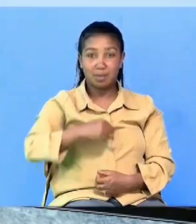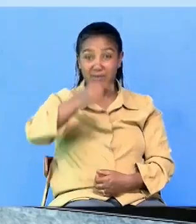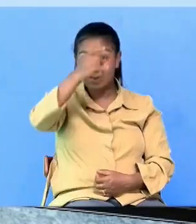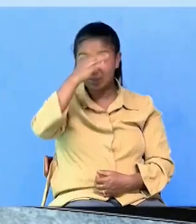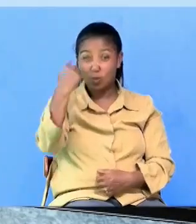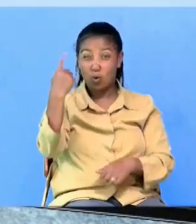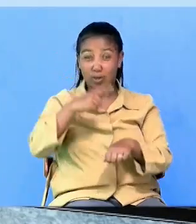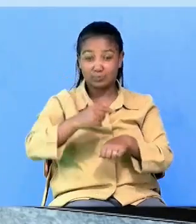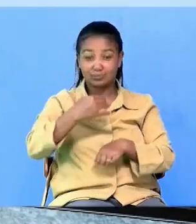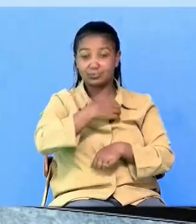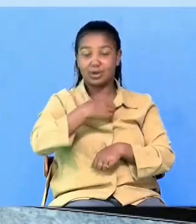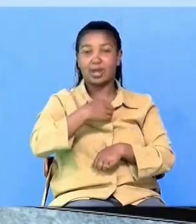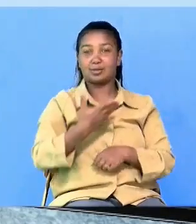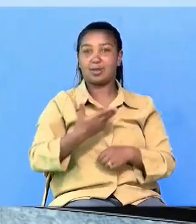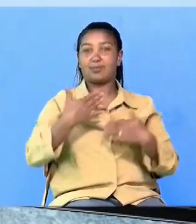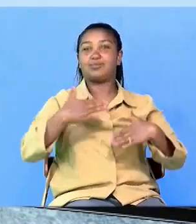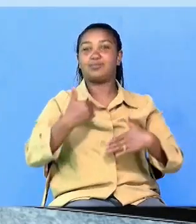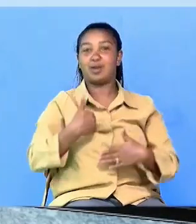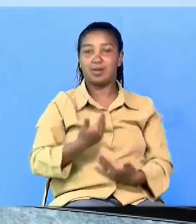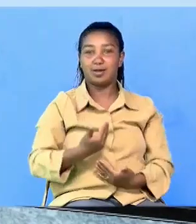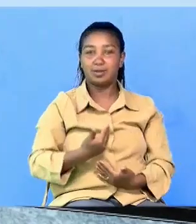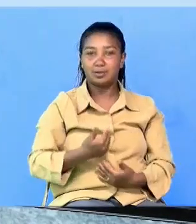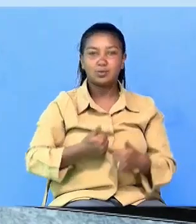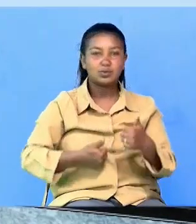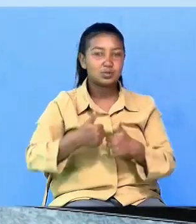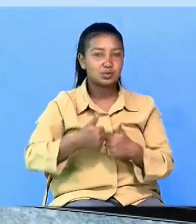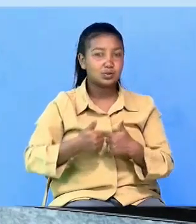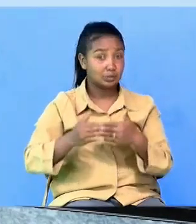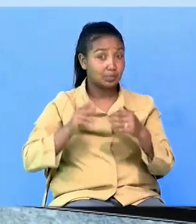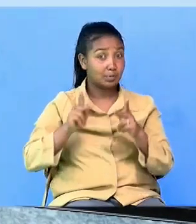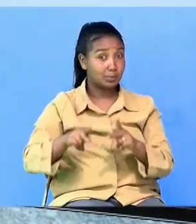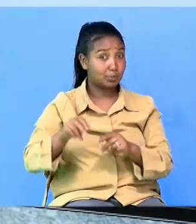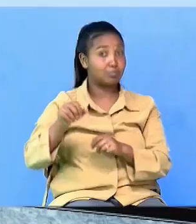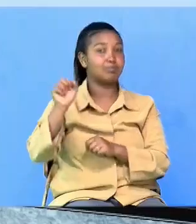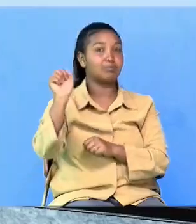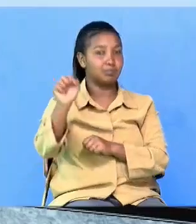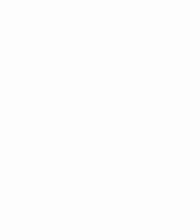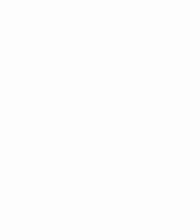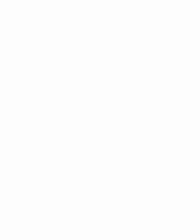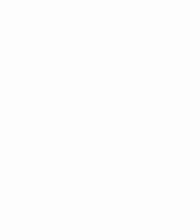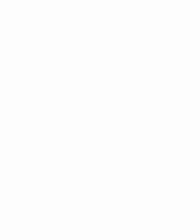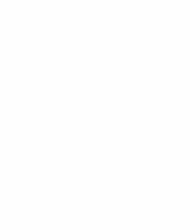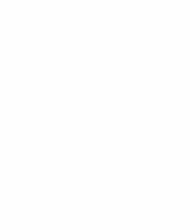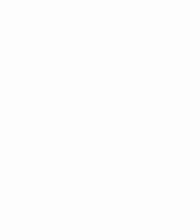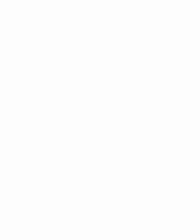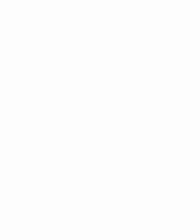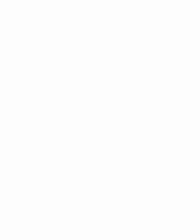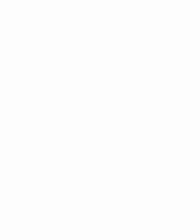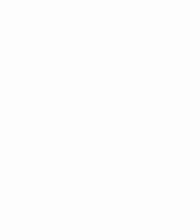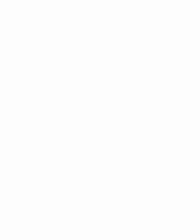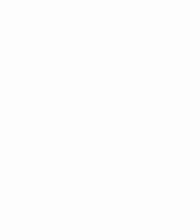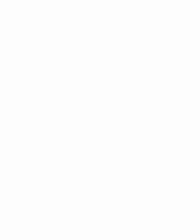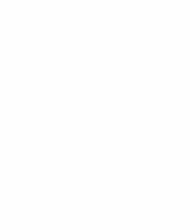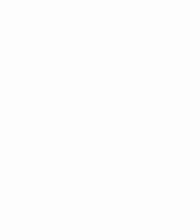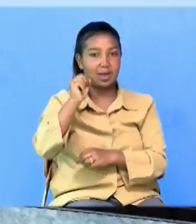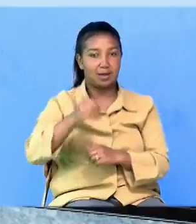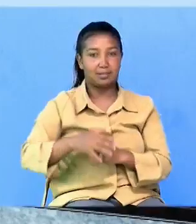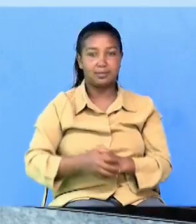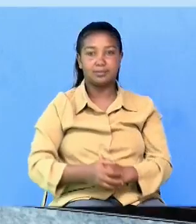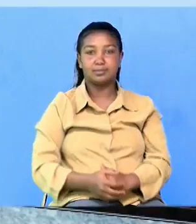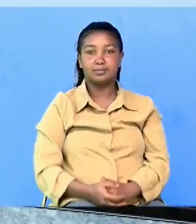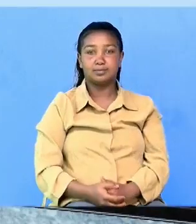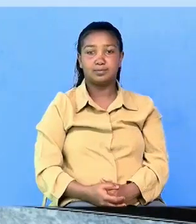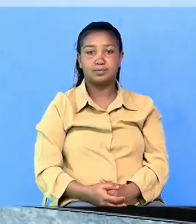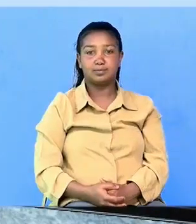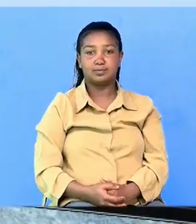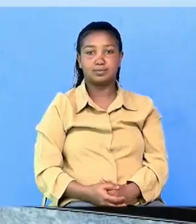father usually wears a necktie. This is also your father's day-to-day style of wearing,